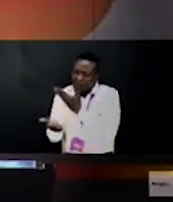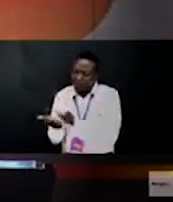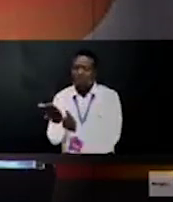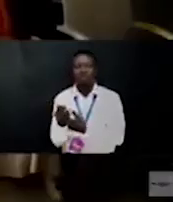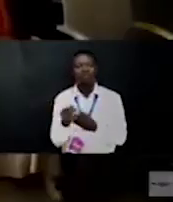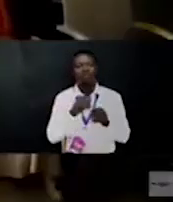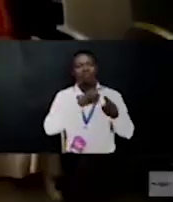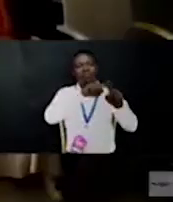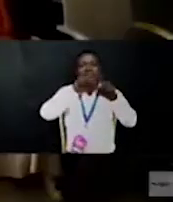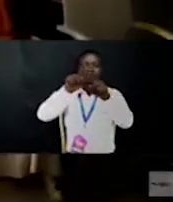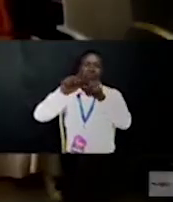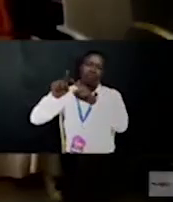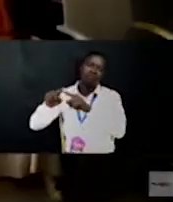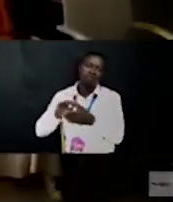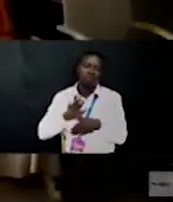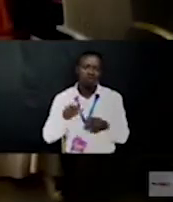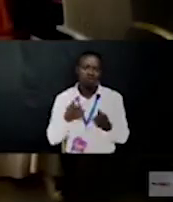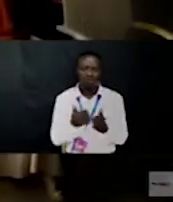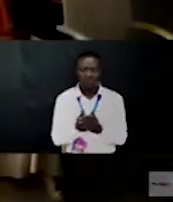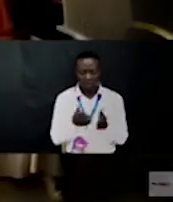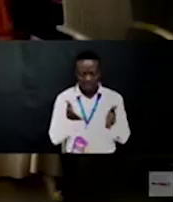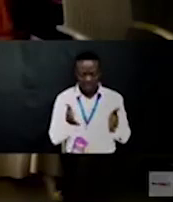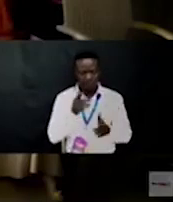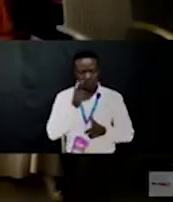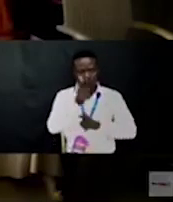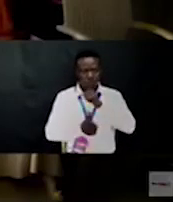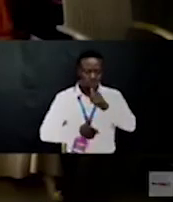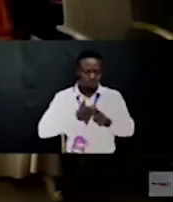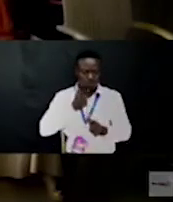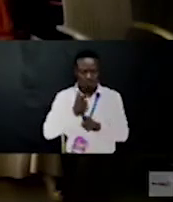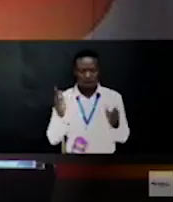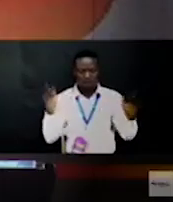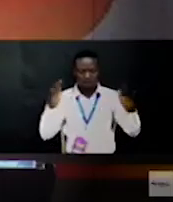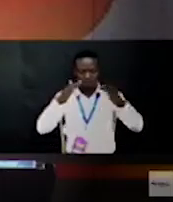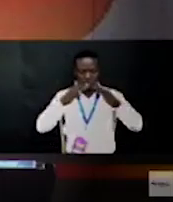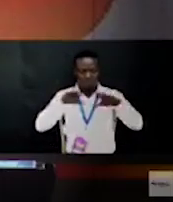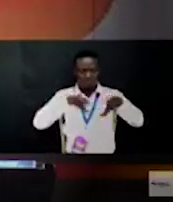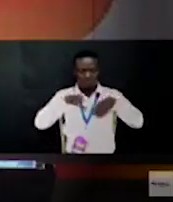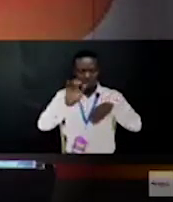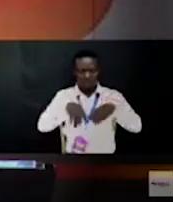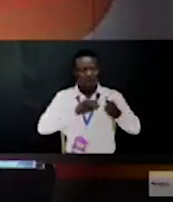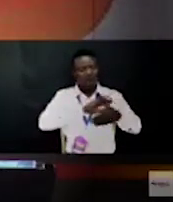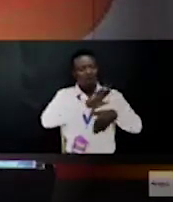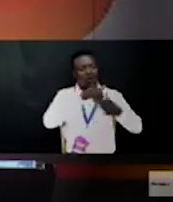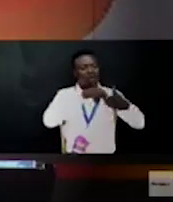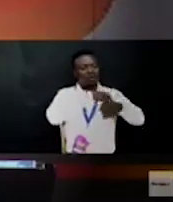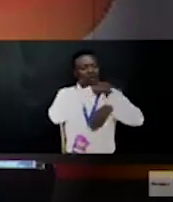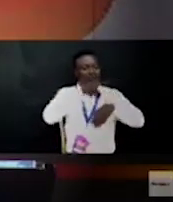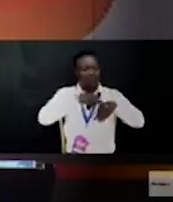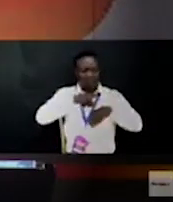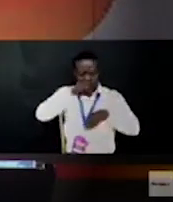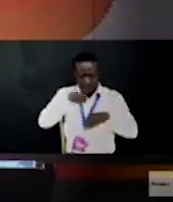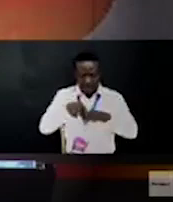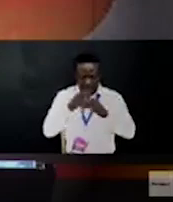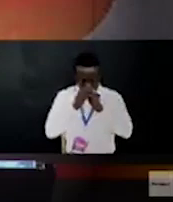over, no wonder, there is a global conference. And all over the nations, we need to worship